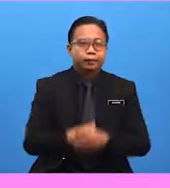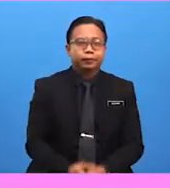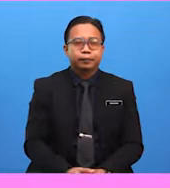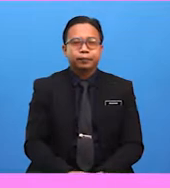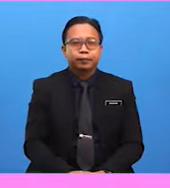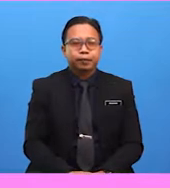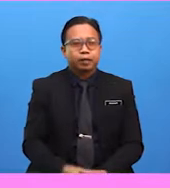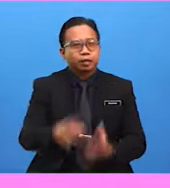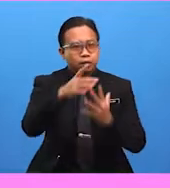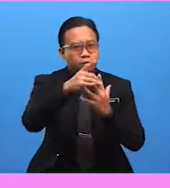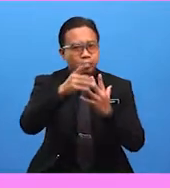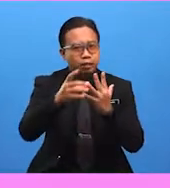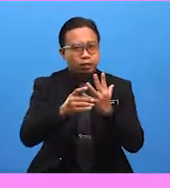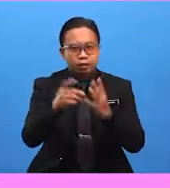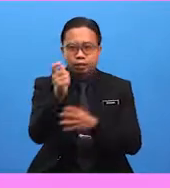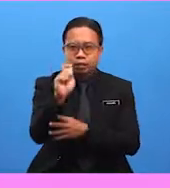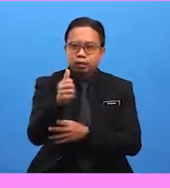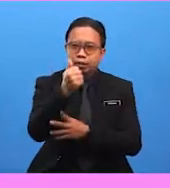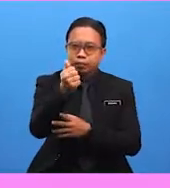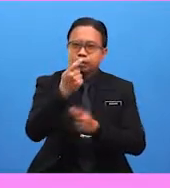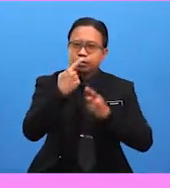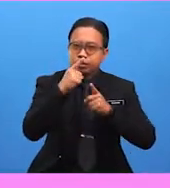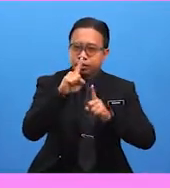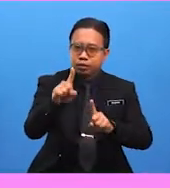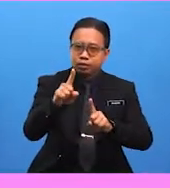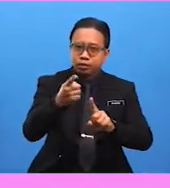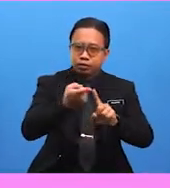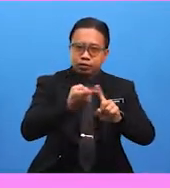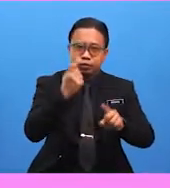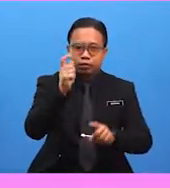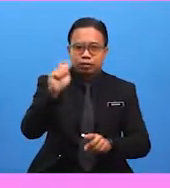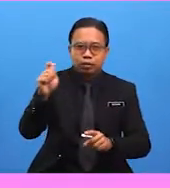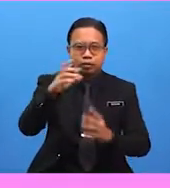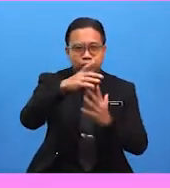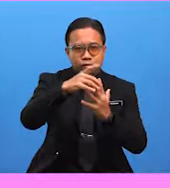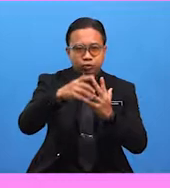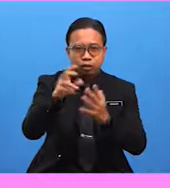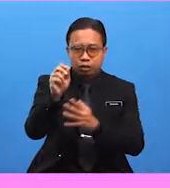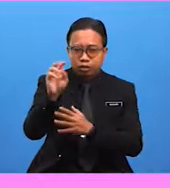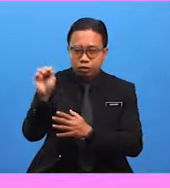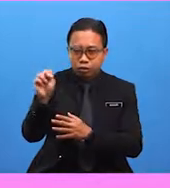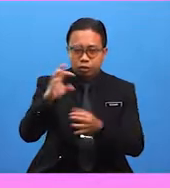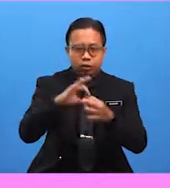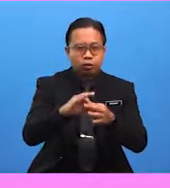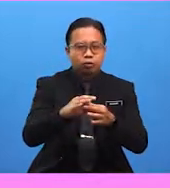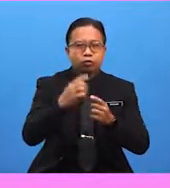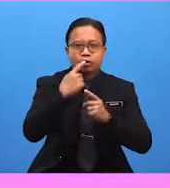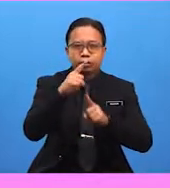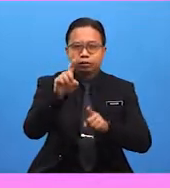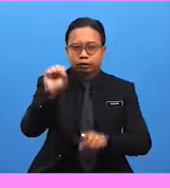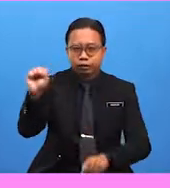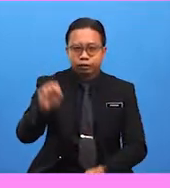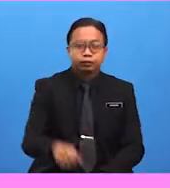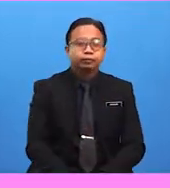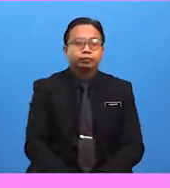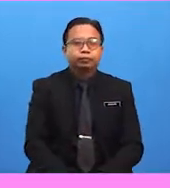C. Selecting the best answer from the selection of answers.